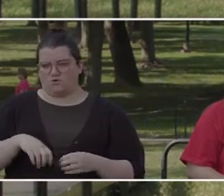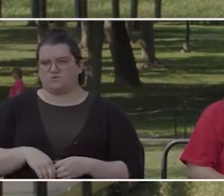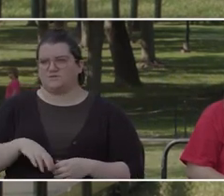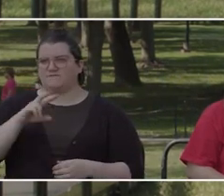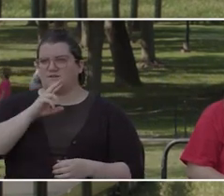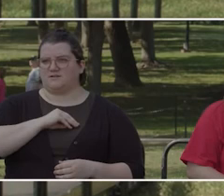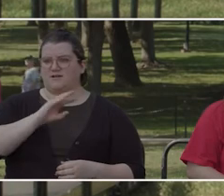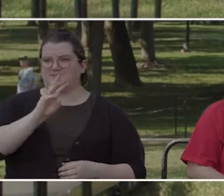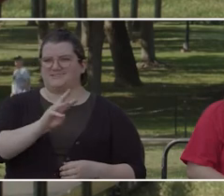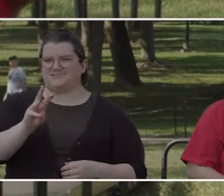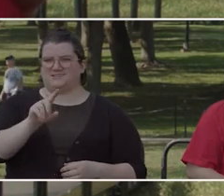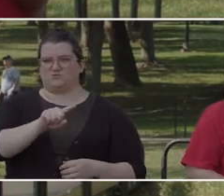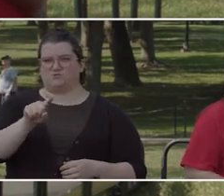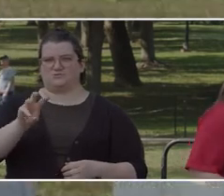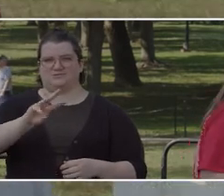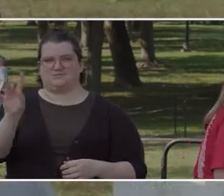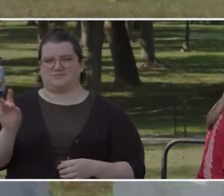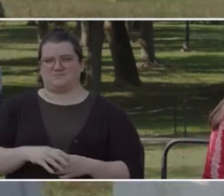to